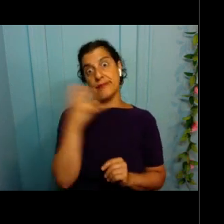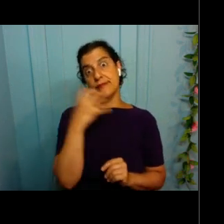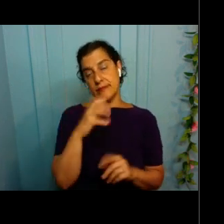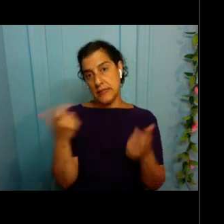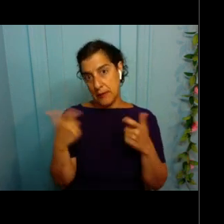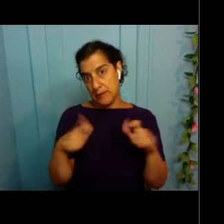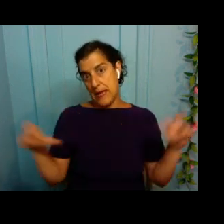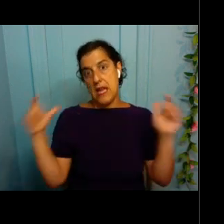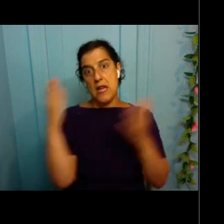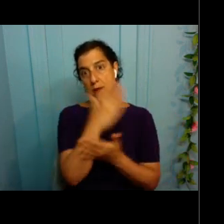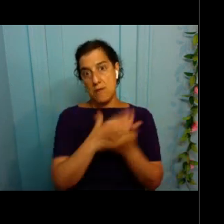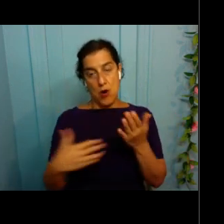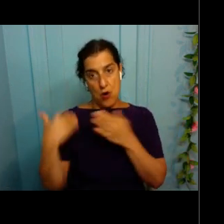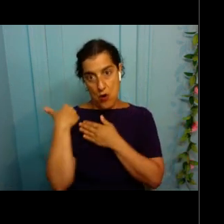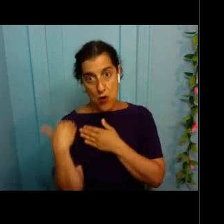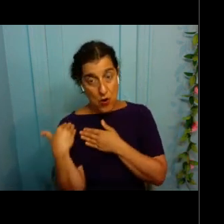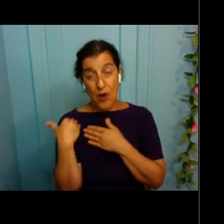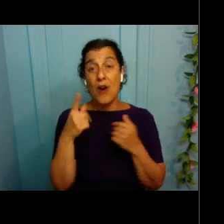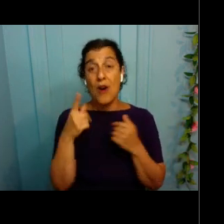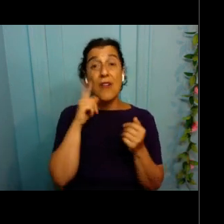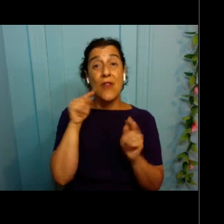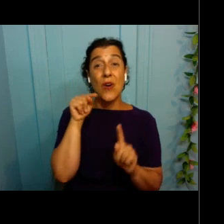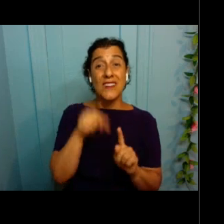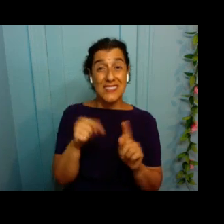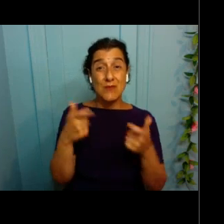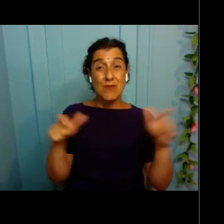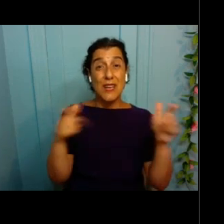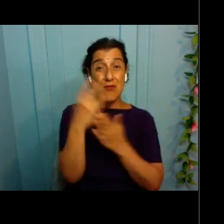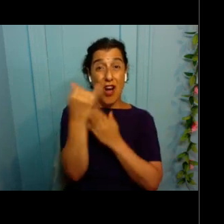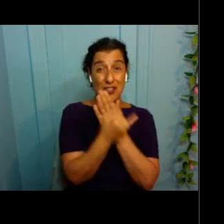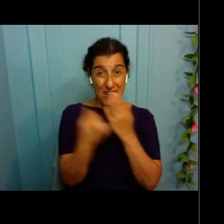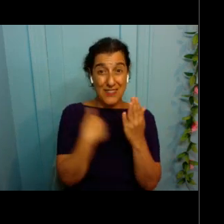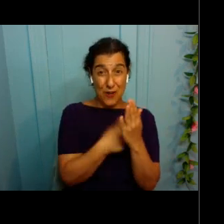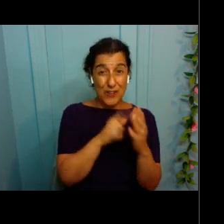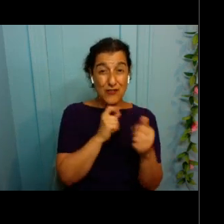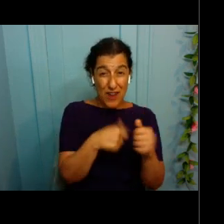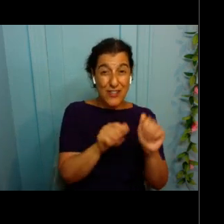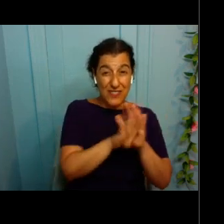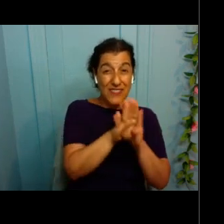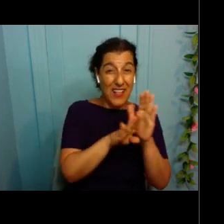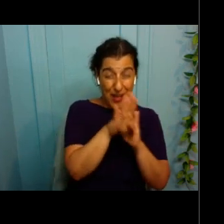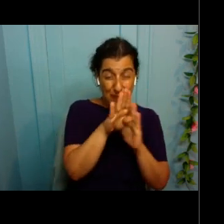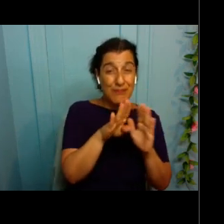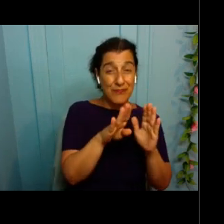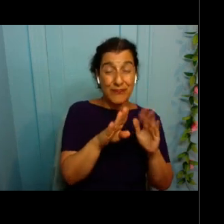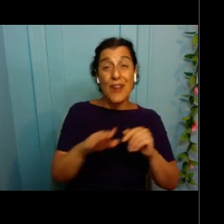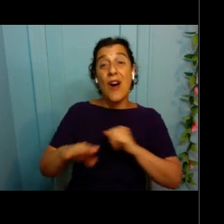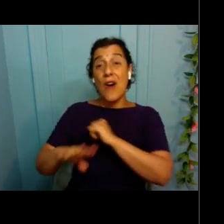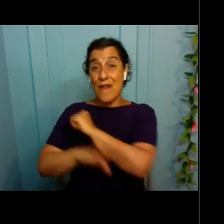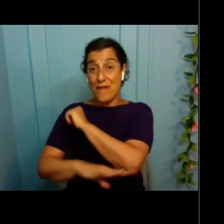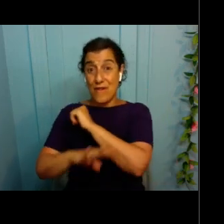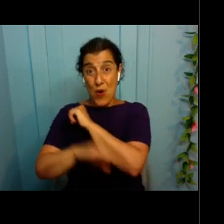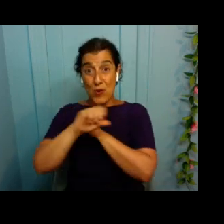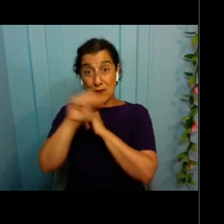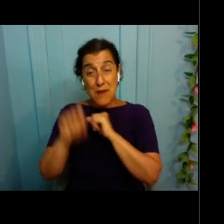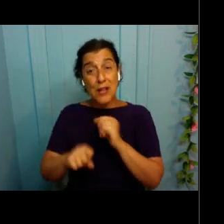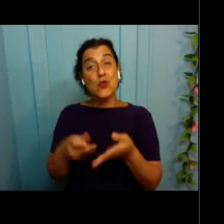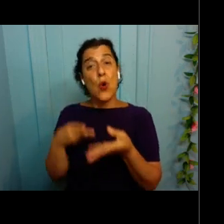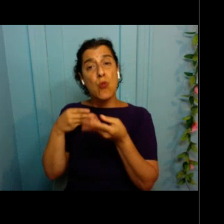piece of this. For something like this larger project that we're working on, we found that the fall semester went pretty